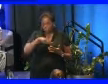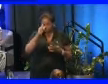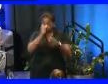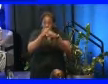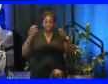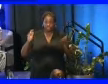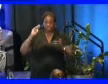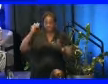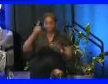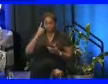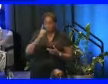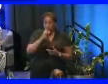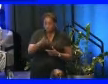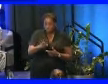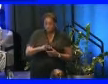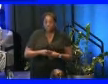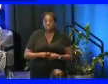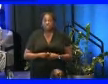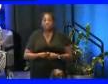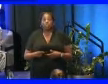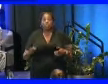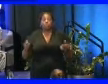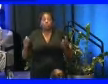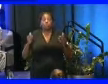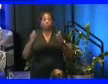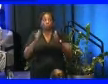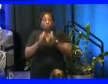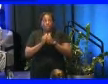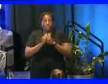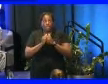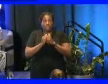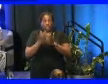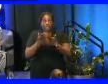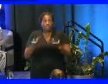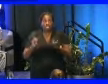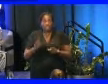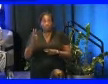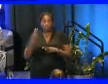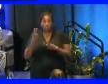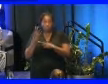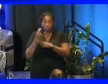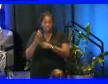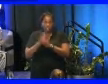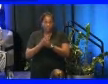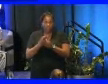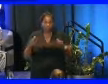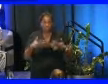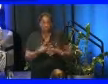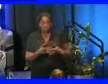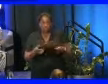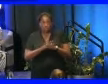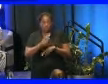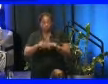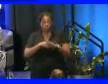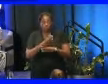is indoctrinated into us. Just like with the thing that happened 2 years ago. Everybody was scared, the whole